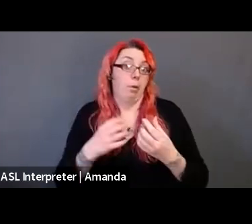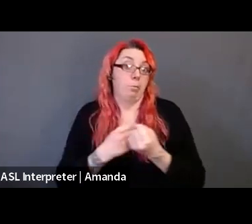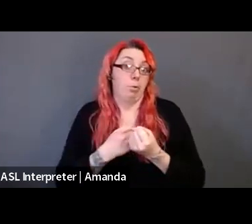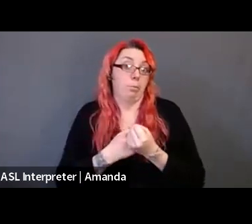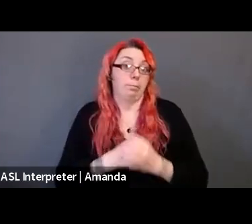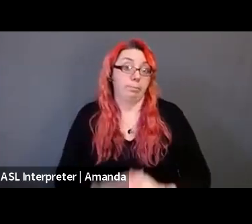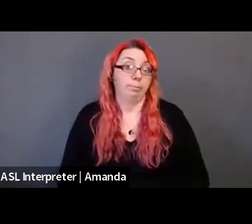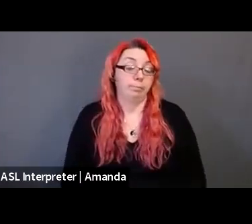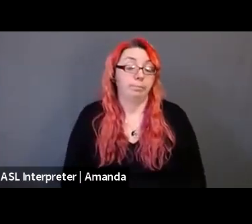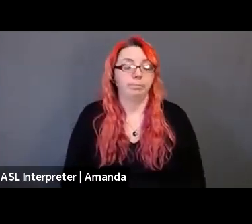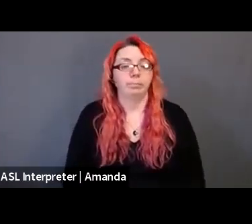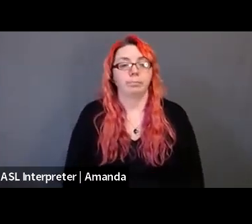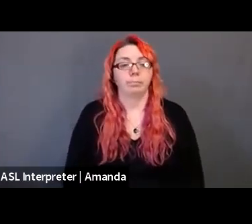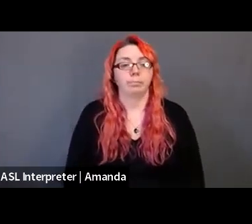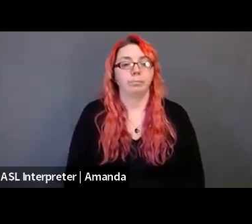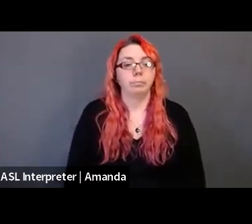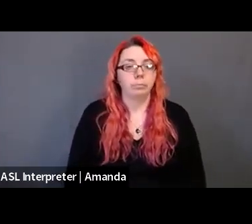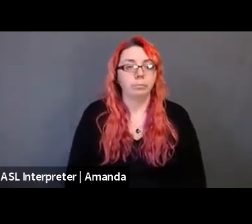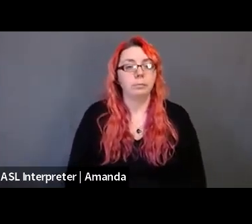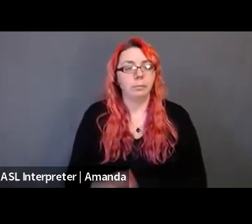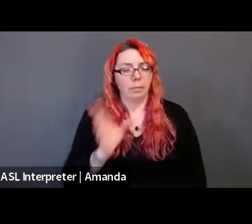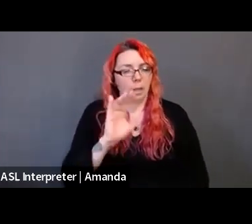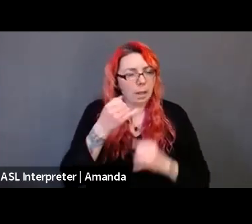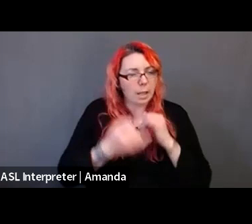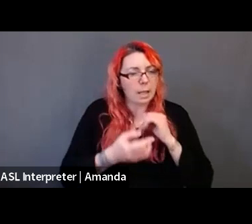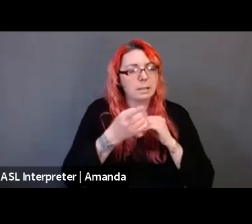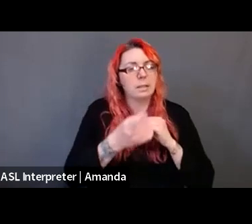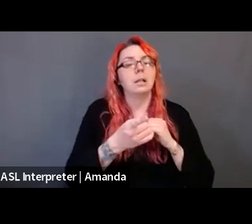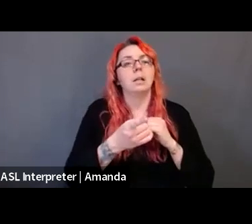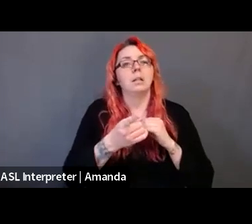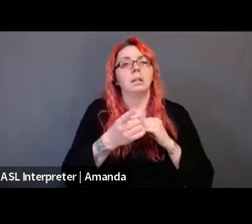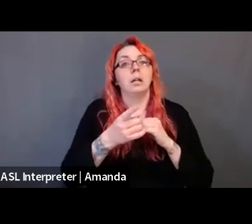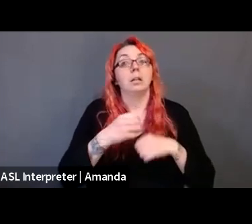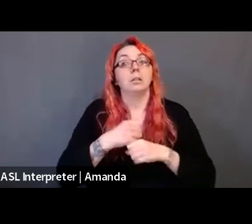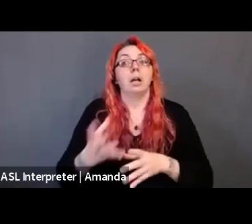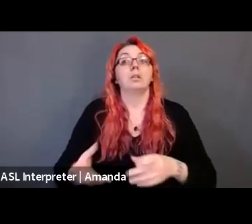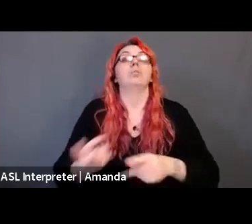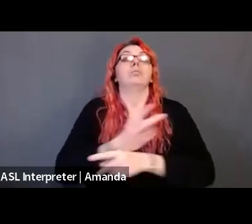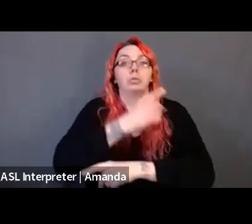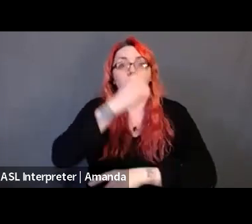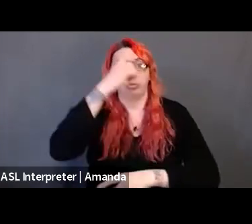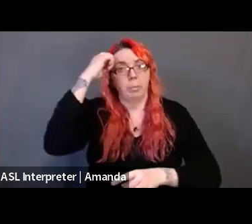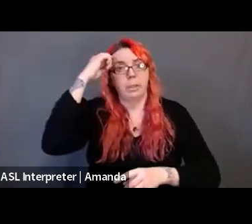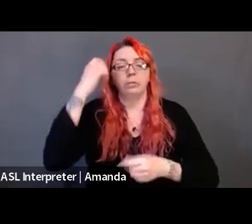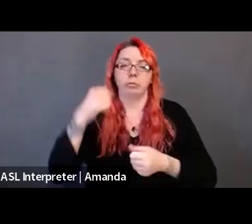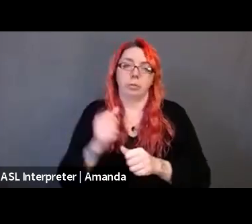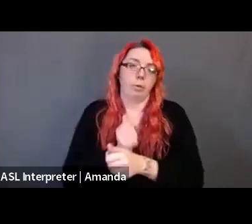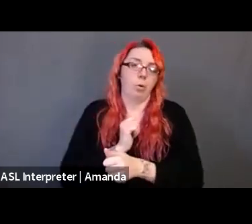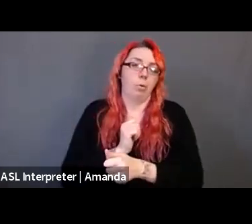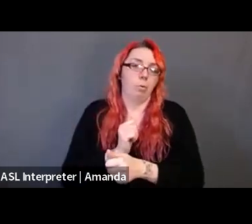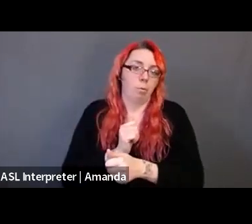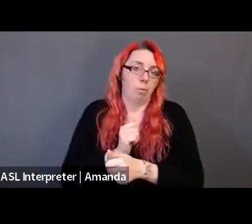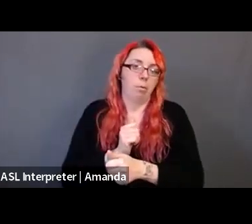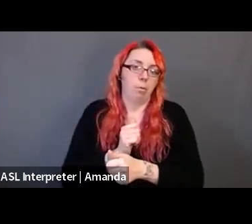then resisting re-traumatization. So being mindful when you think about tone policing, gaslighting, that those kinds of things are things